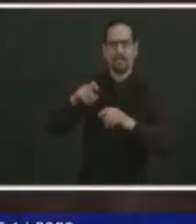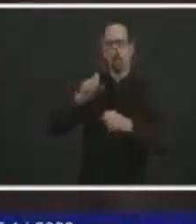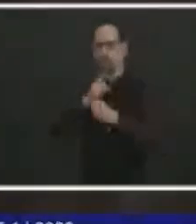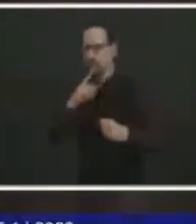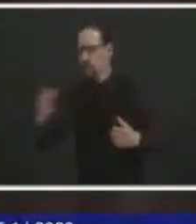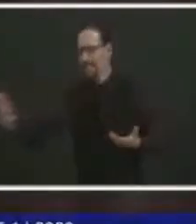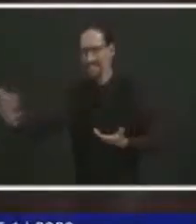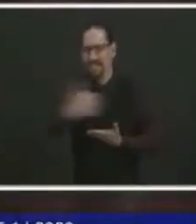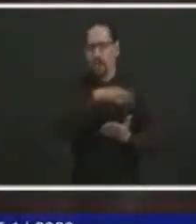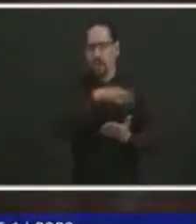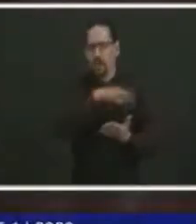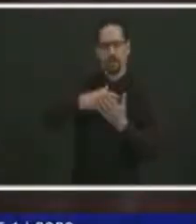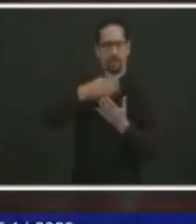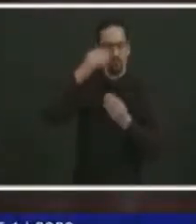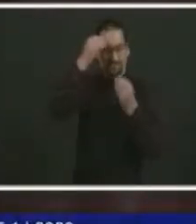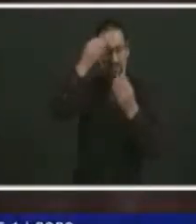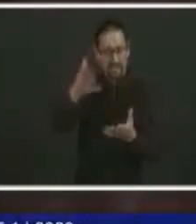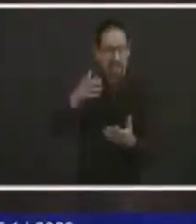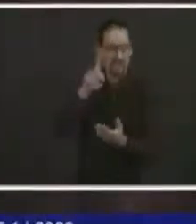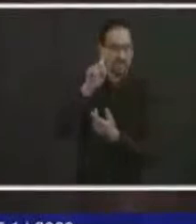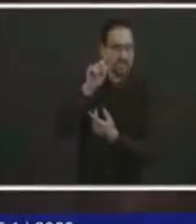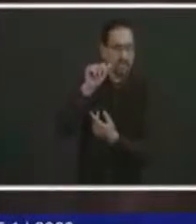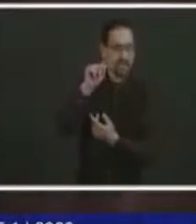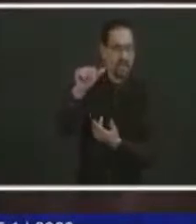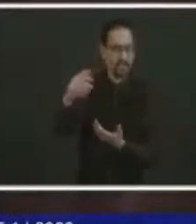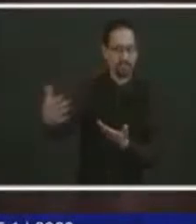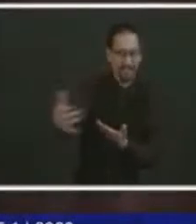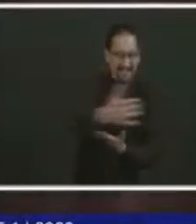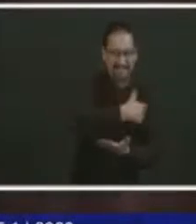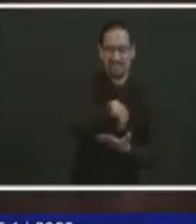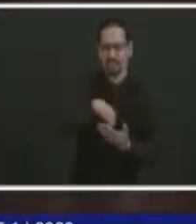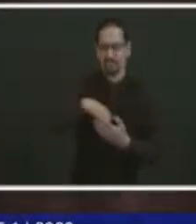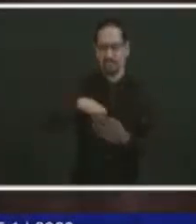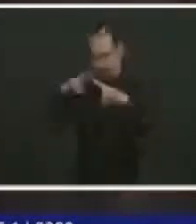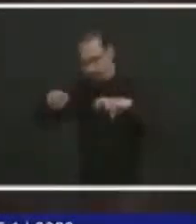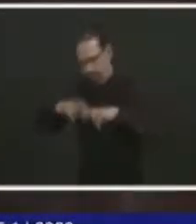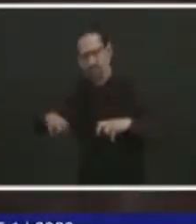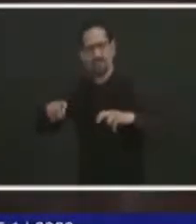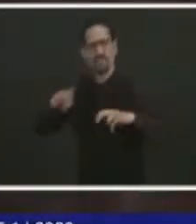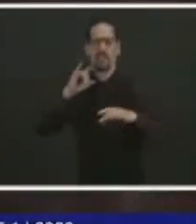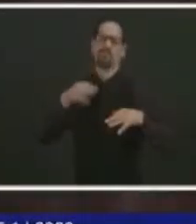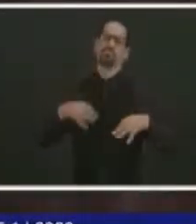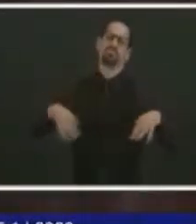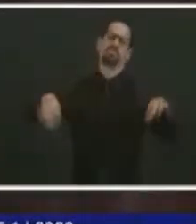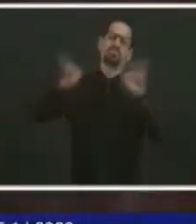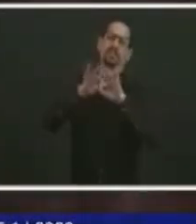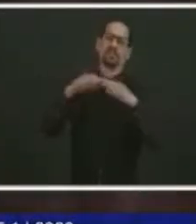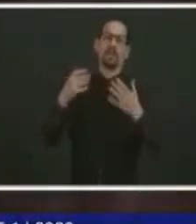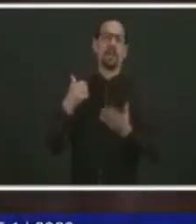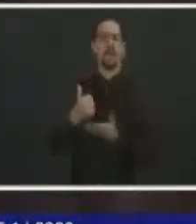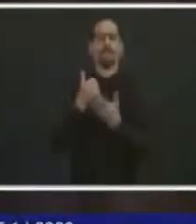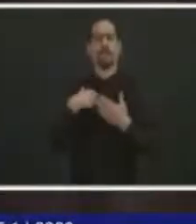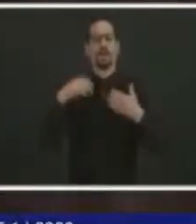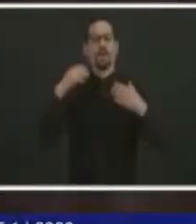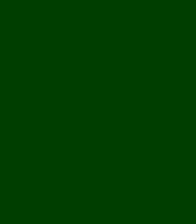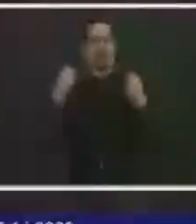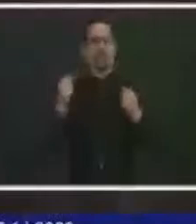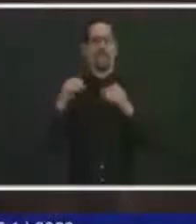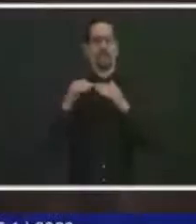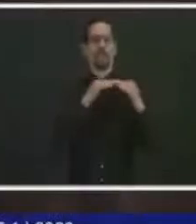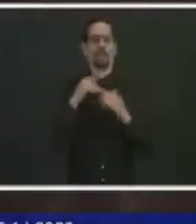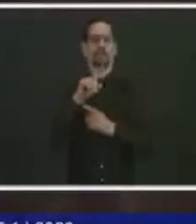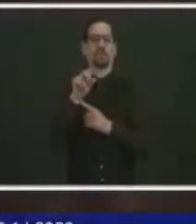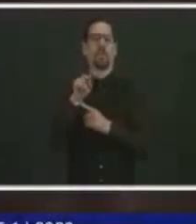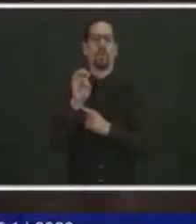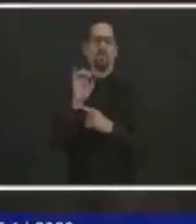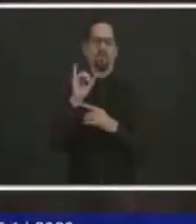board. We echo the value principle that we've learned with health equity zones. We need to make sure that the community's